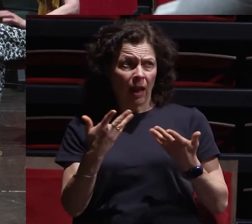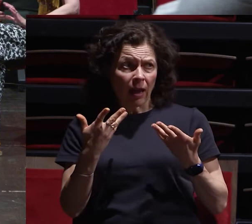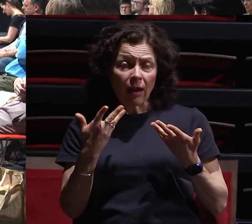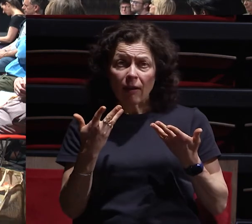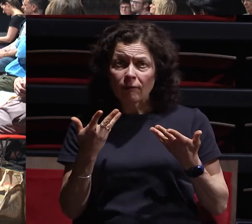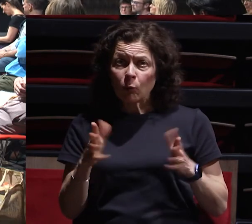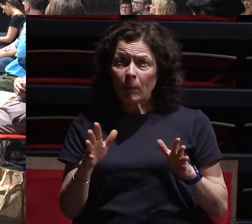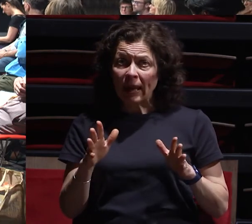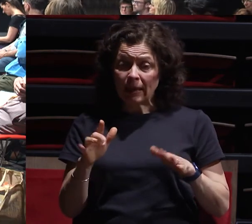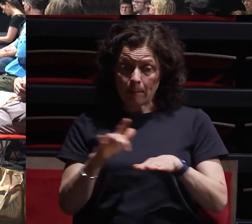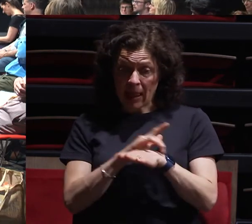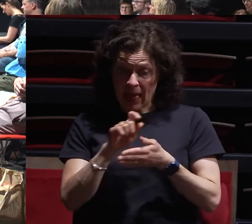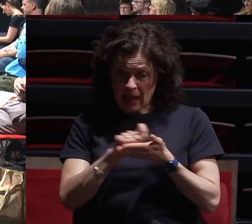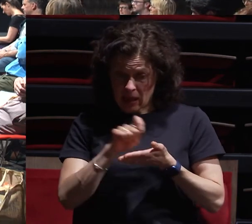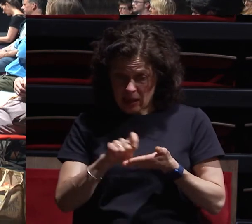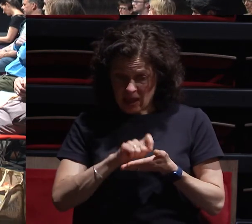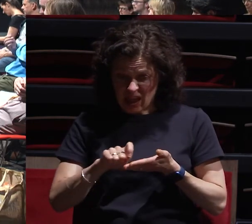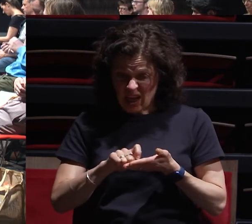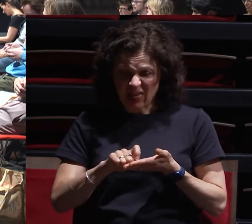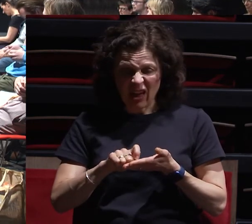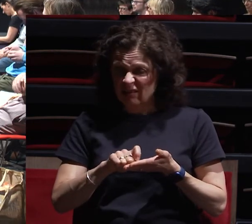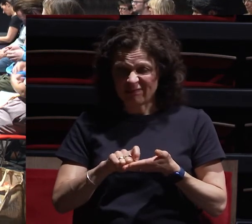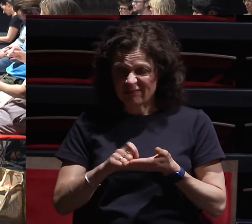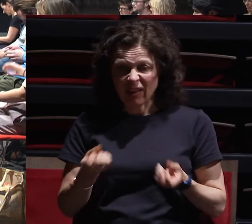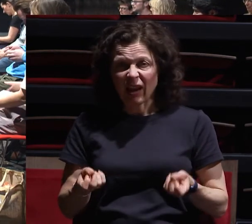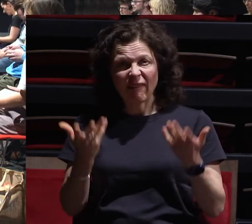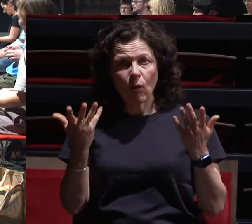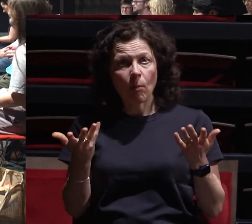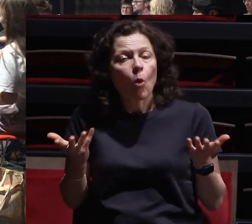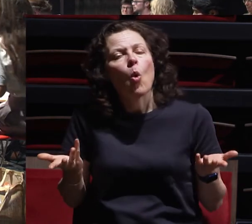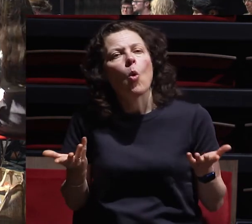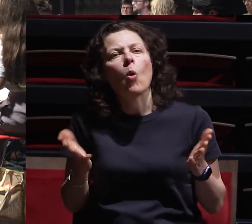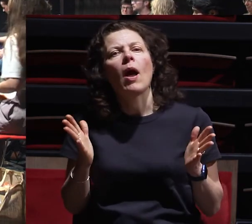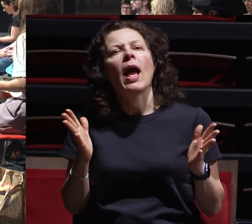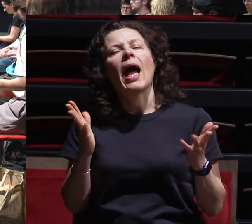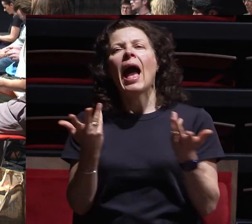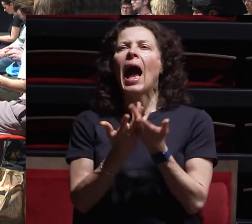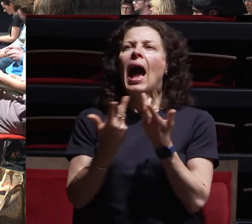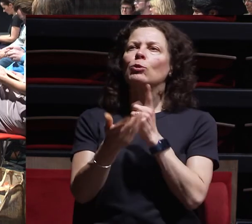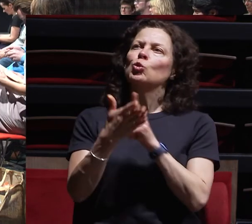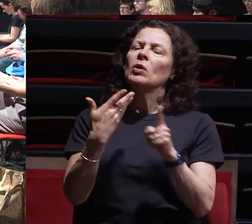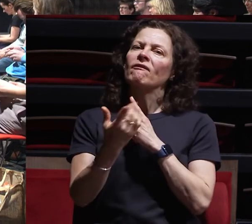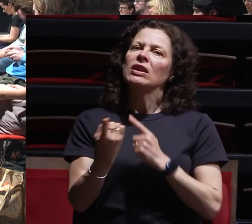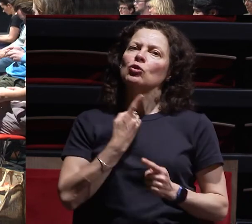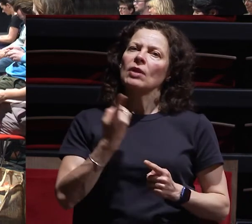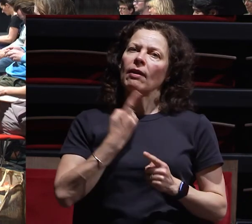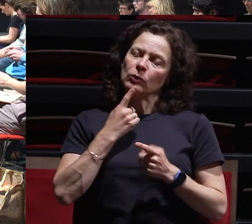Do you ever give up on a play? And how do you convince yourself to persevere with a play?